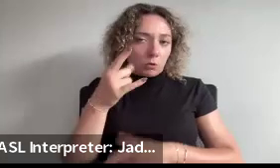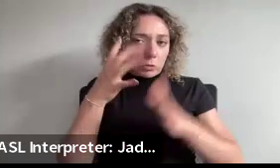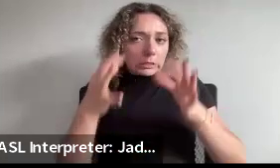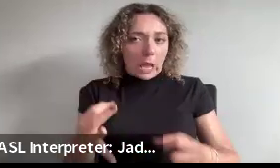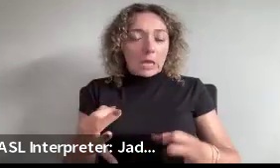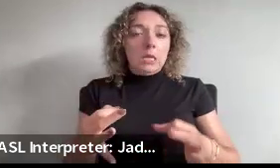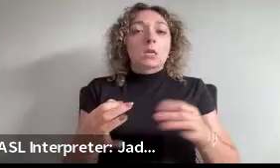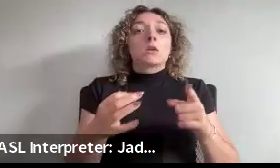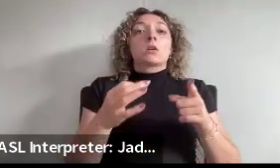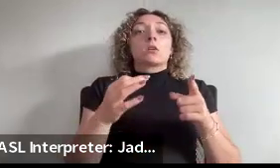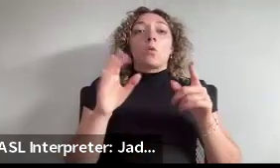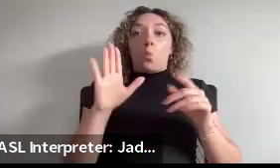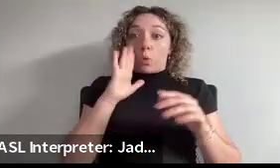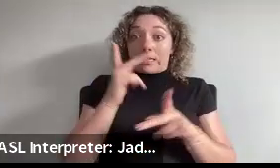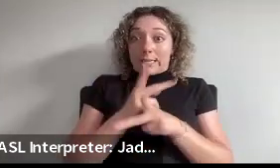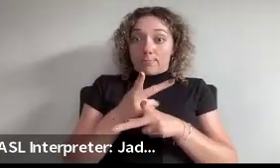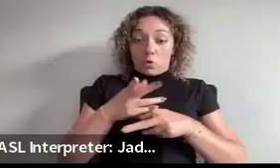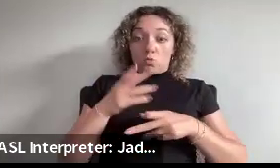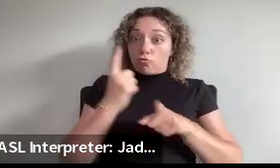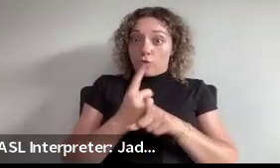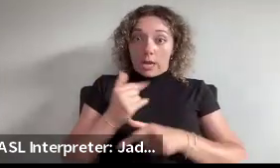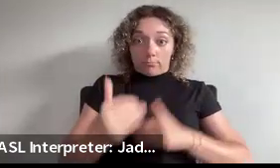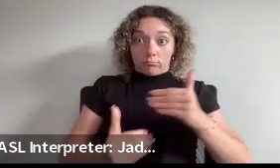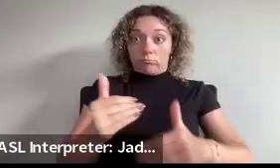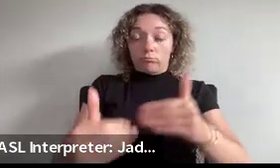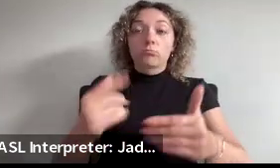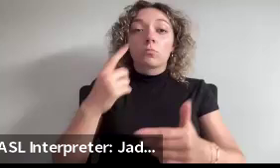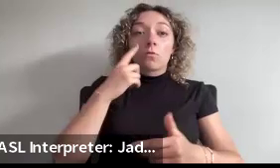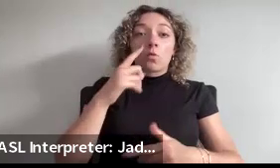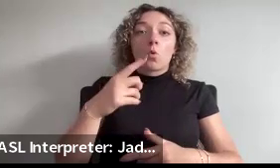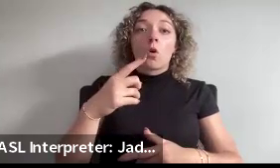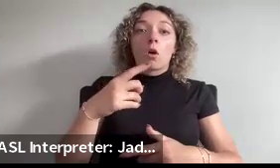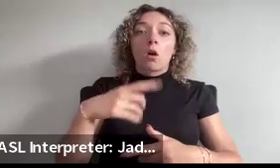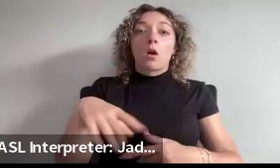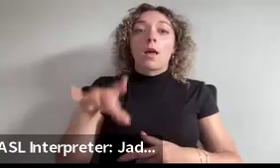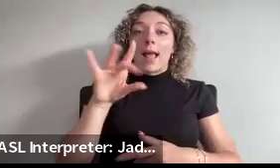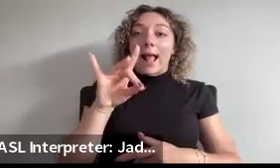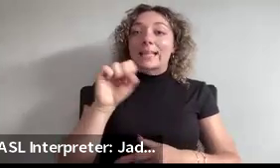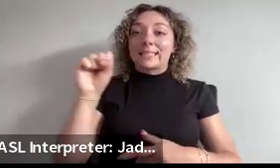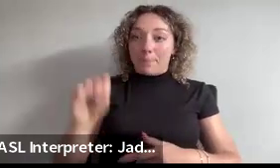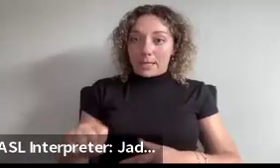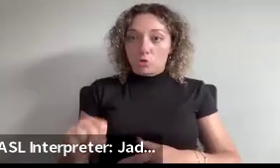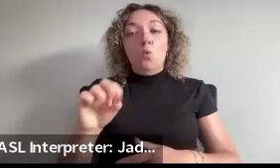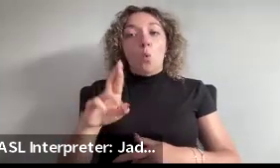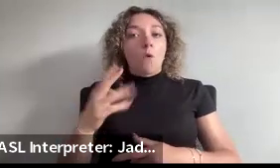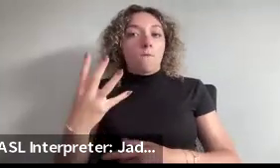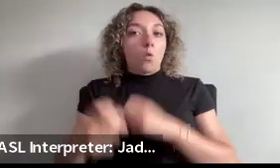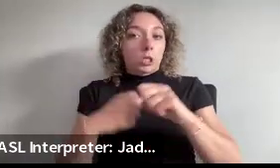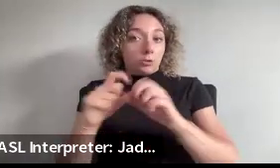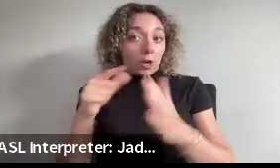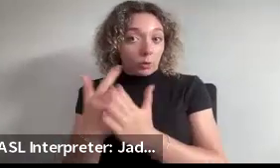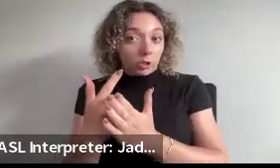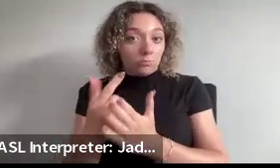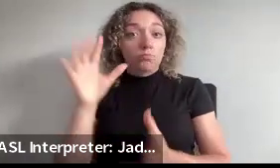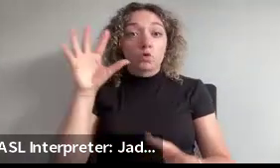which would keep you on track for an 8 semester or 4 year graduation or degree completion. The total cost is